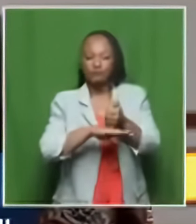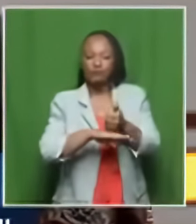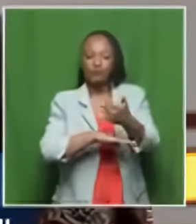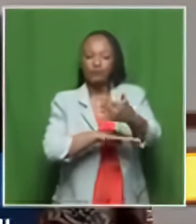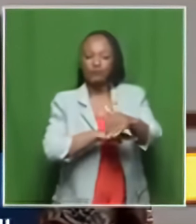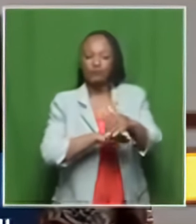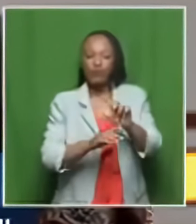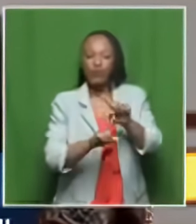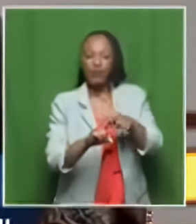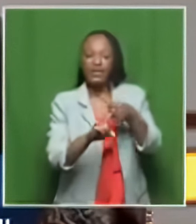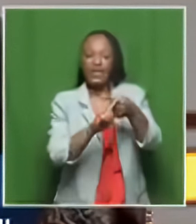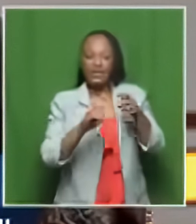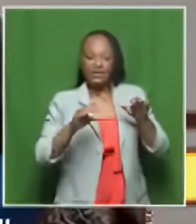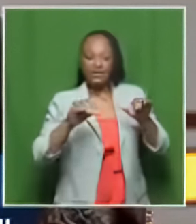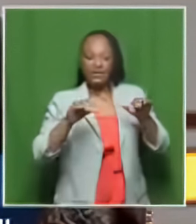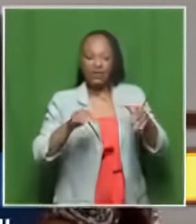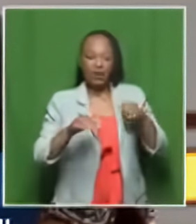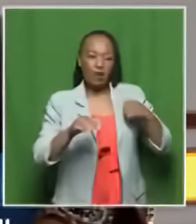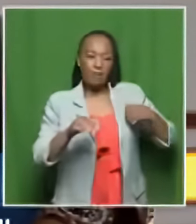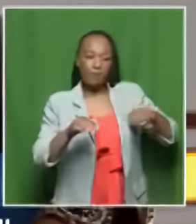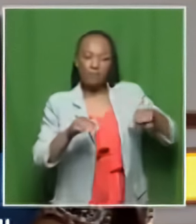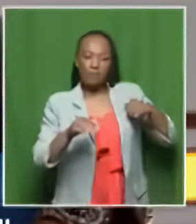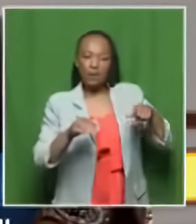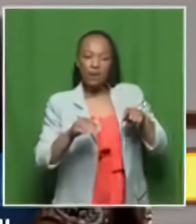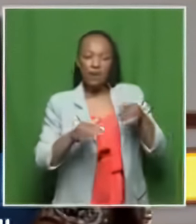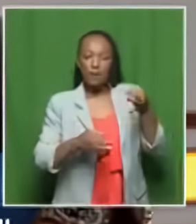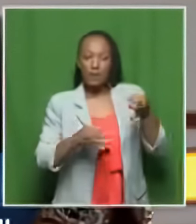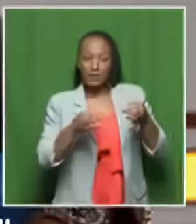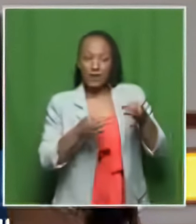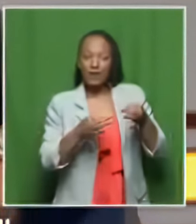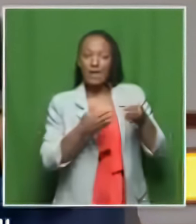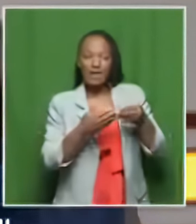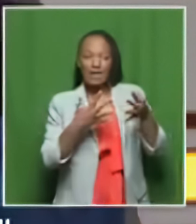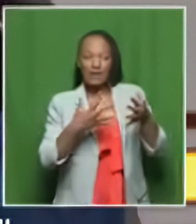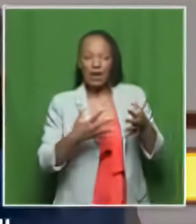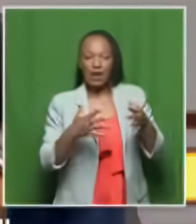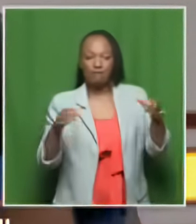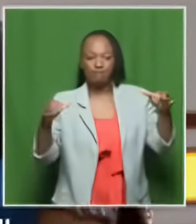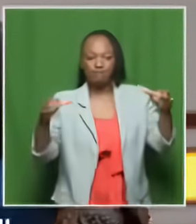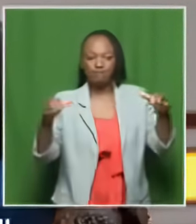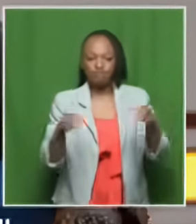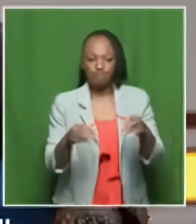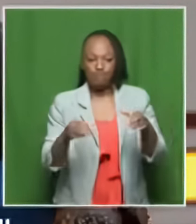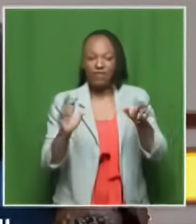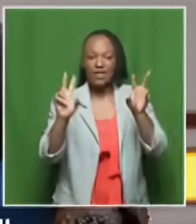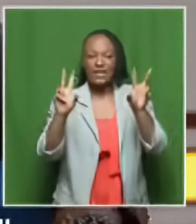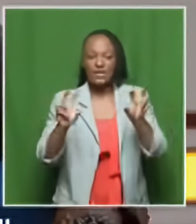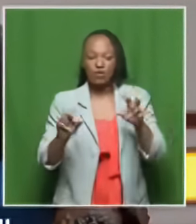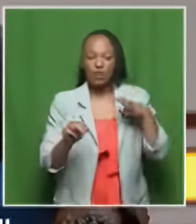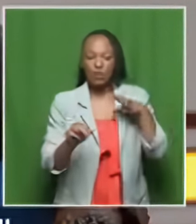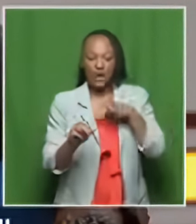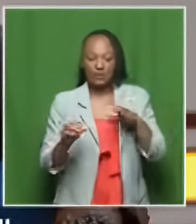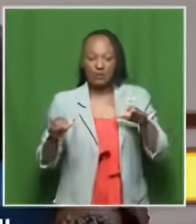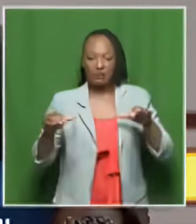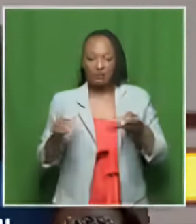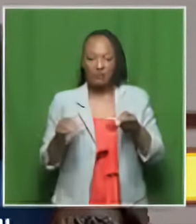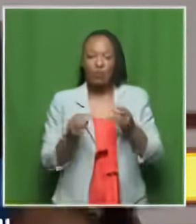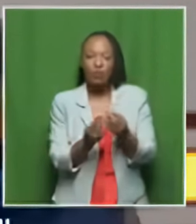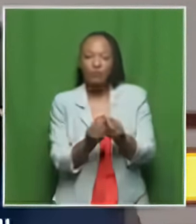the executive of the municipalities, where party leaders sit and say, these are the issues of the council. How do